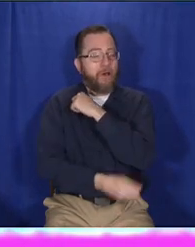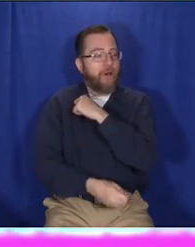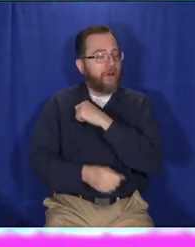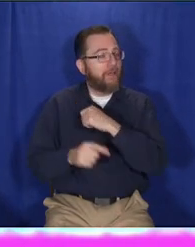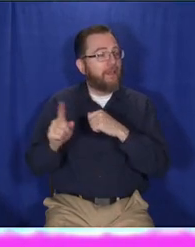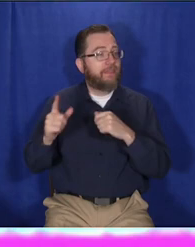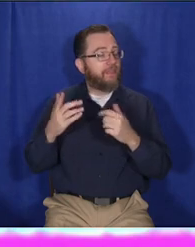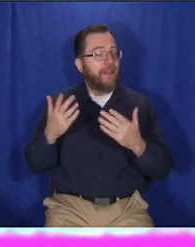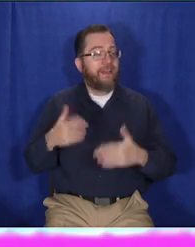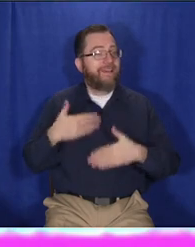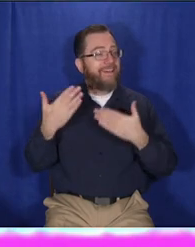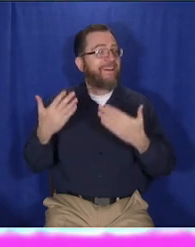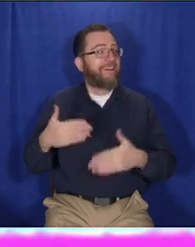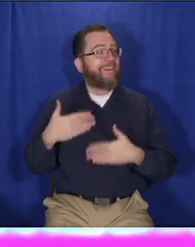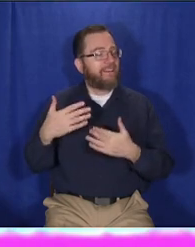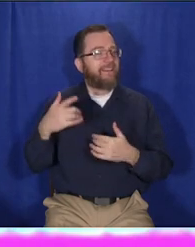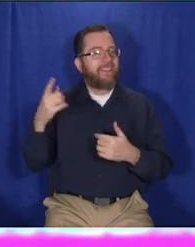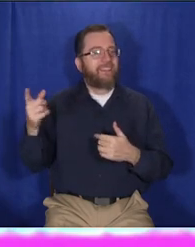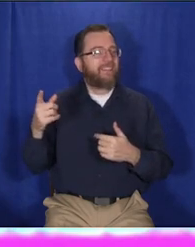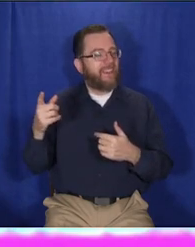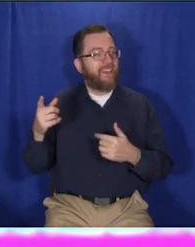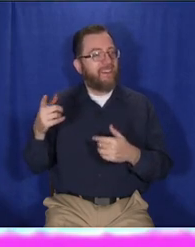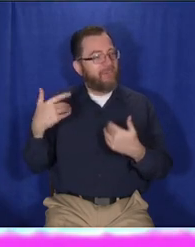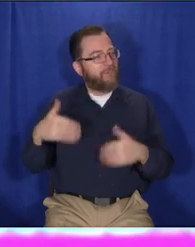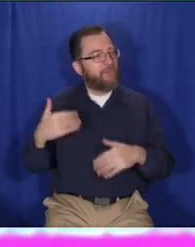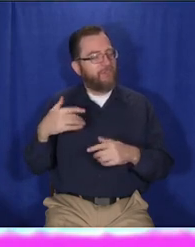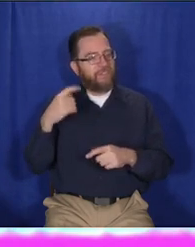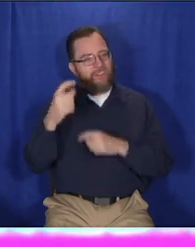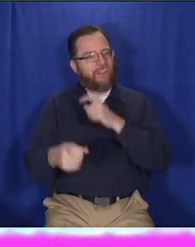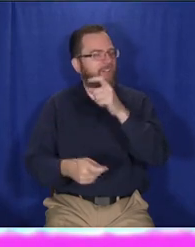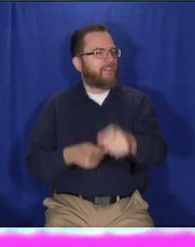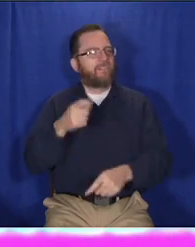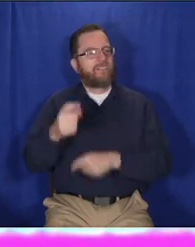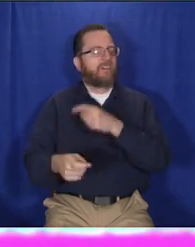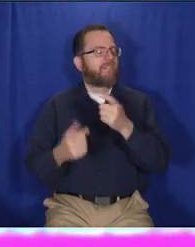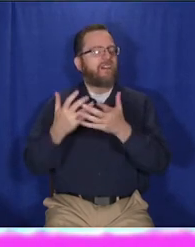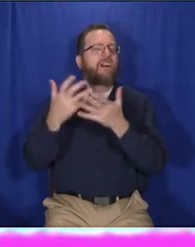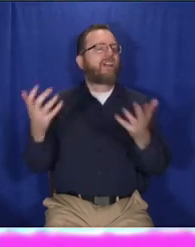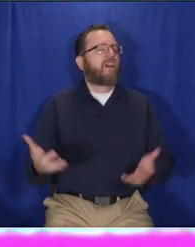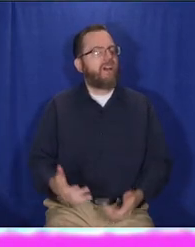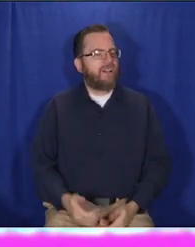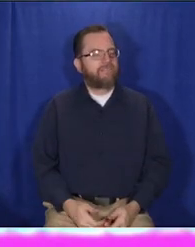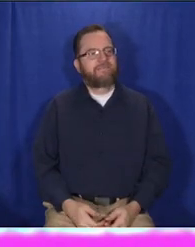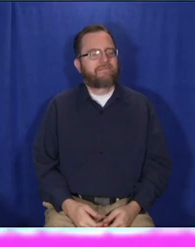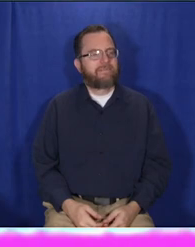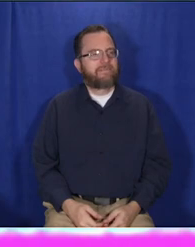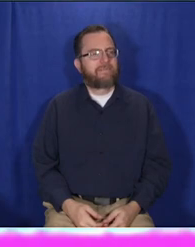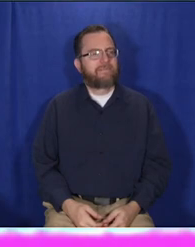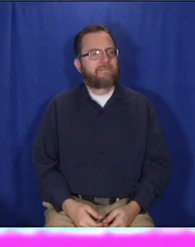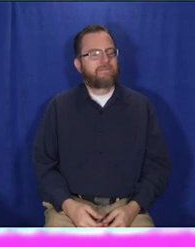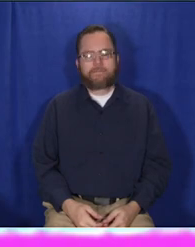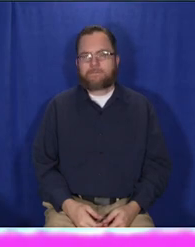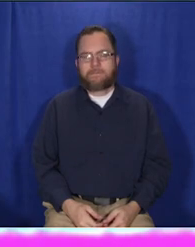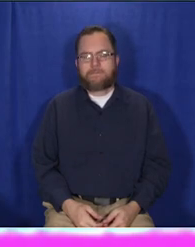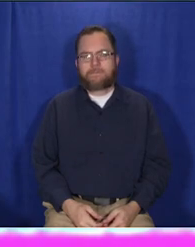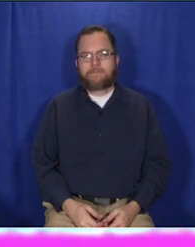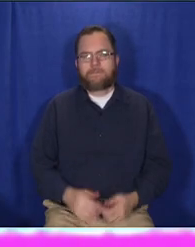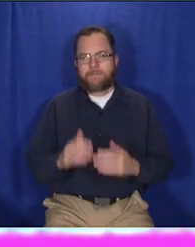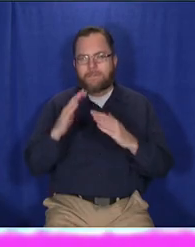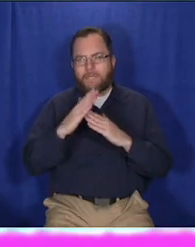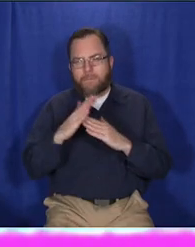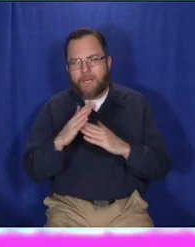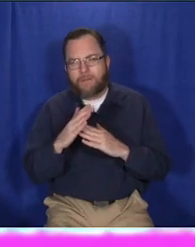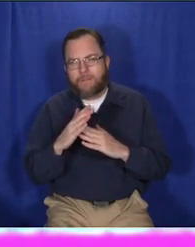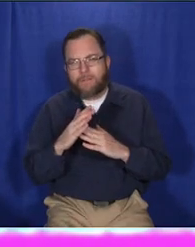a wealth of generosity on their part." Hold on, this doesn't fit. In a severe test of